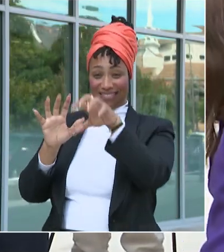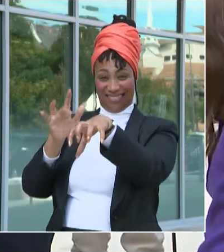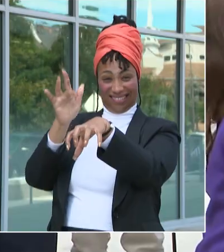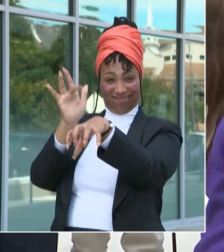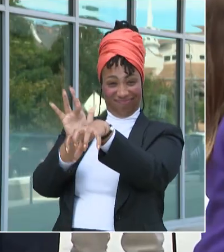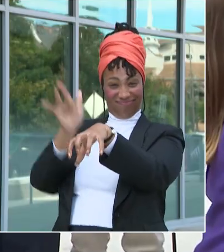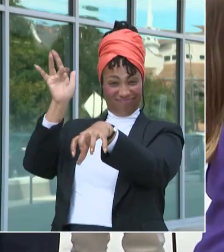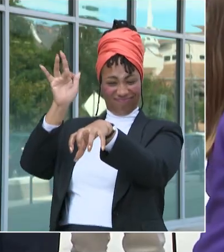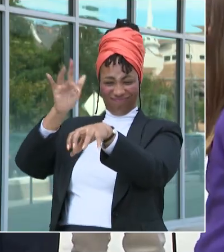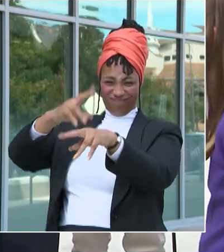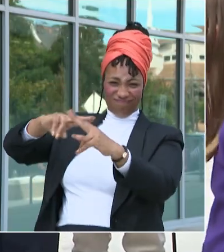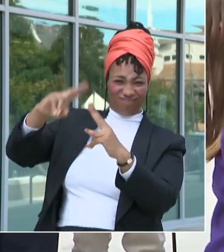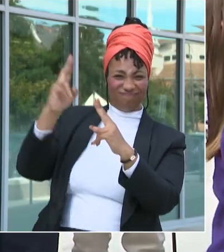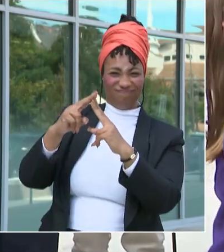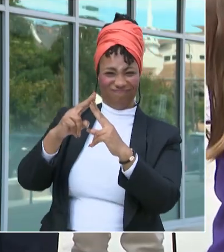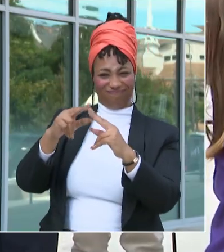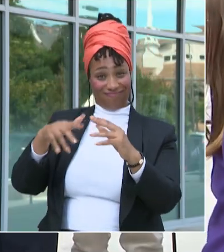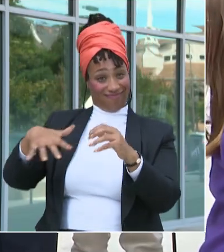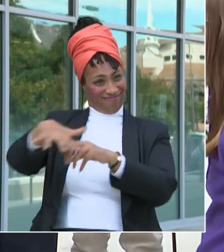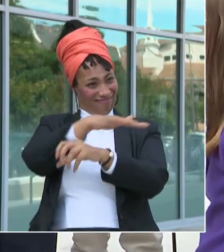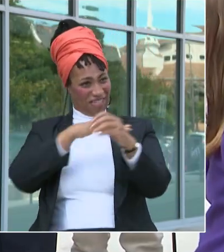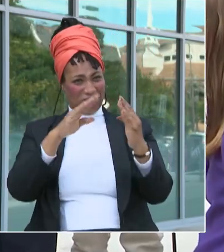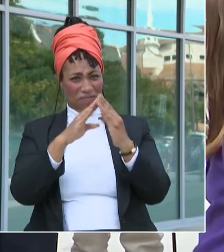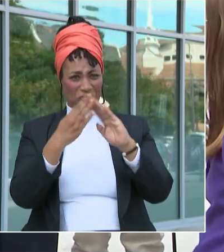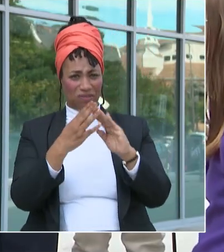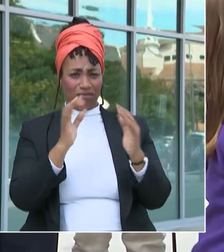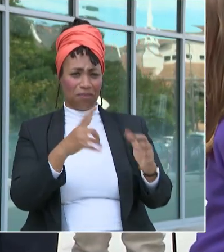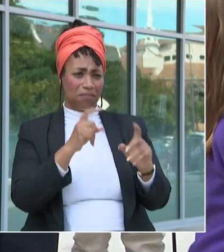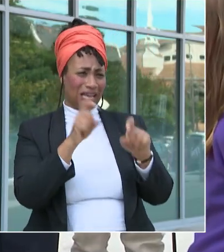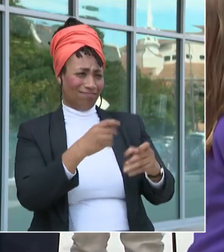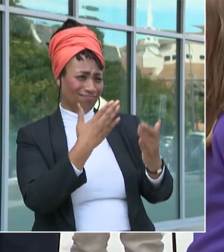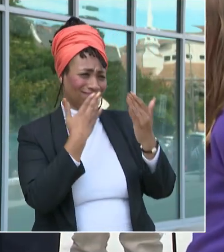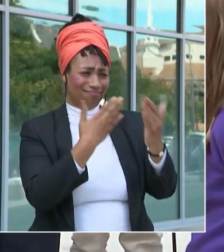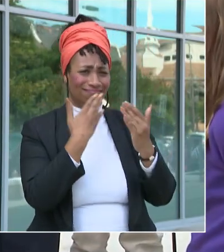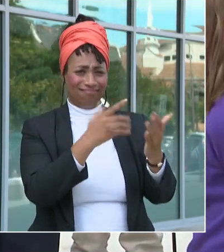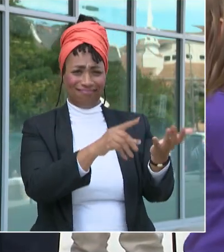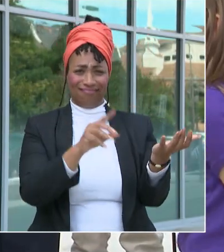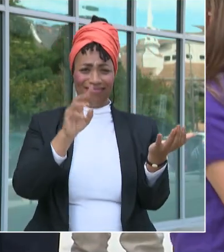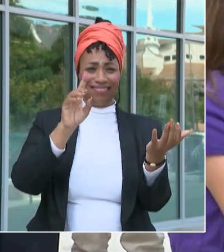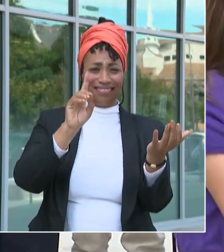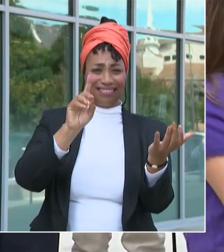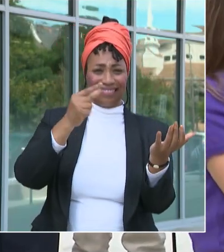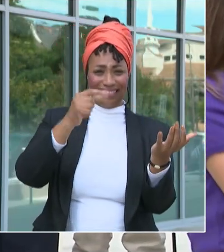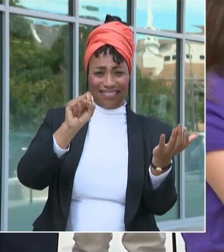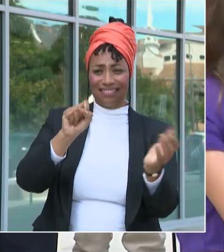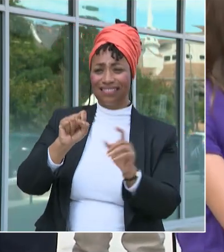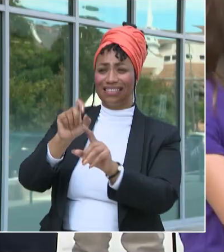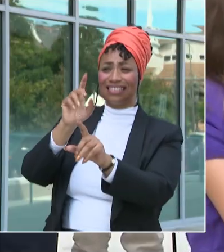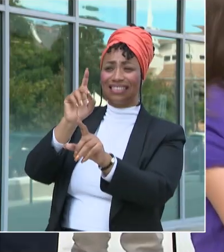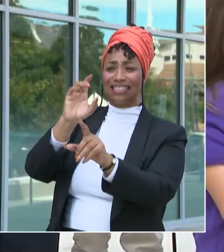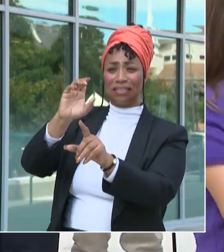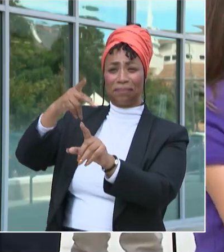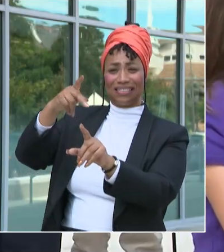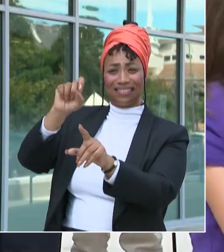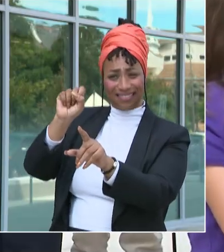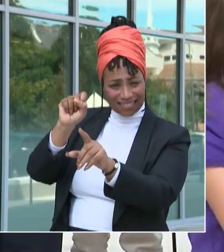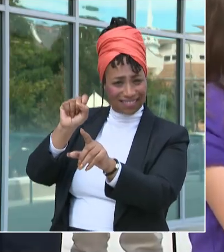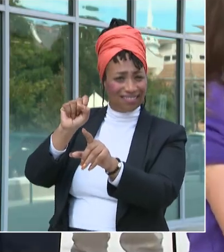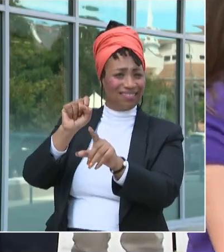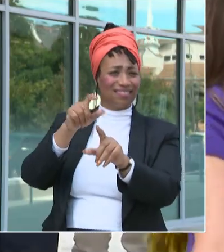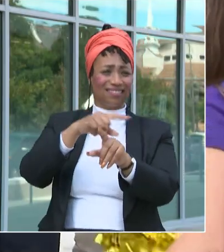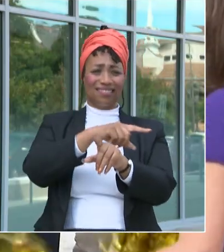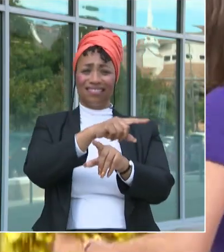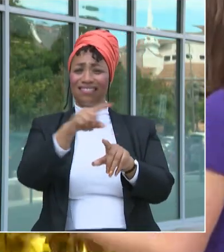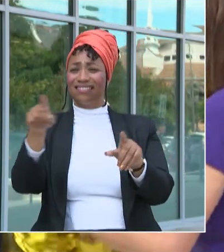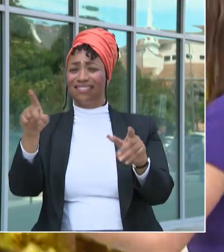congratulate DGS and DCPS Capital teams on delivering on another on time, on budget capital